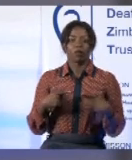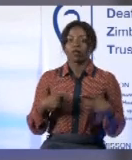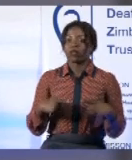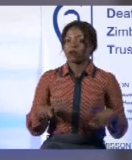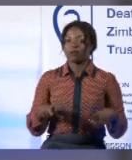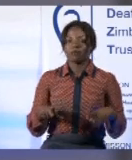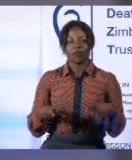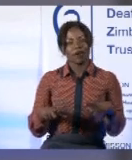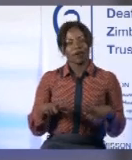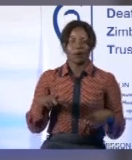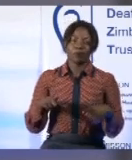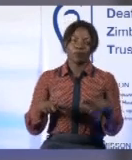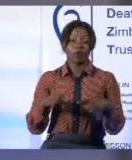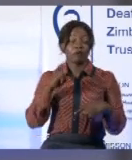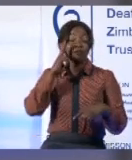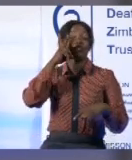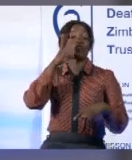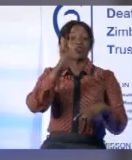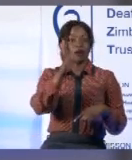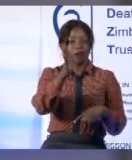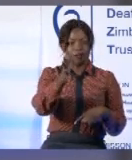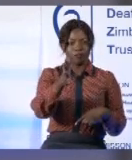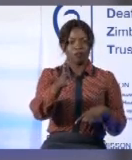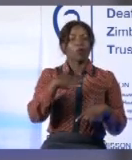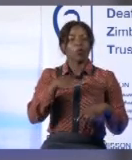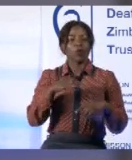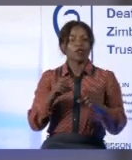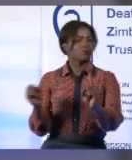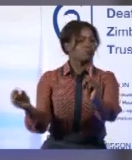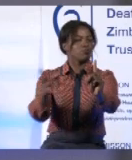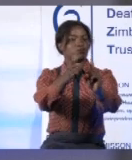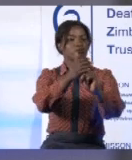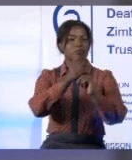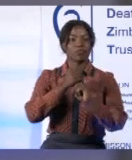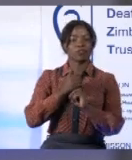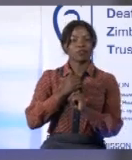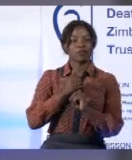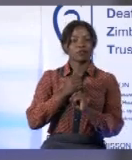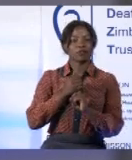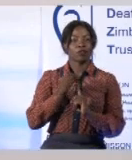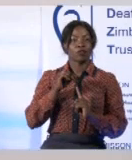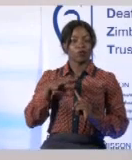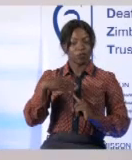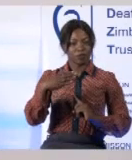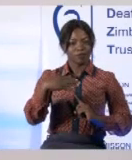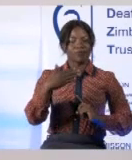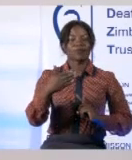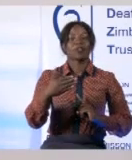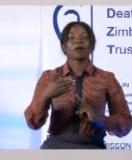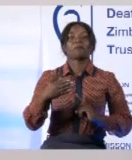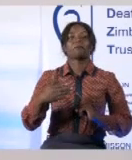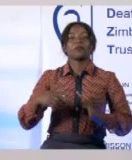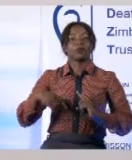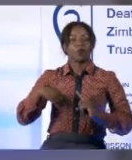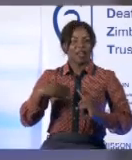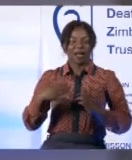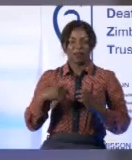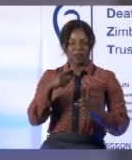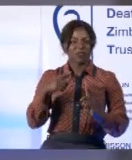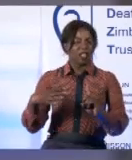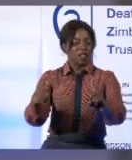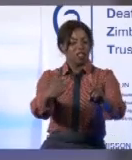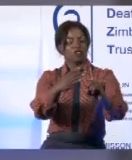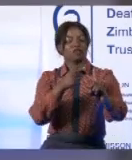I'm starting to reach my vision and I'm starting to achieve my goals and my dreams. So I have to do it. As long as I achieve what I